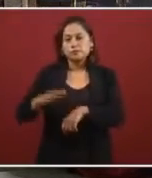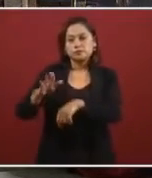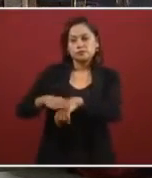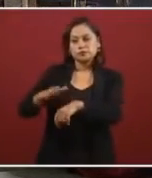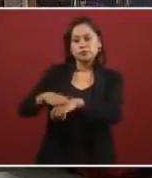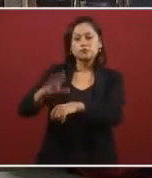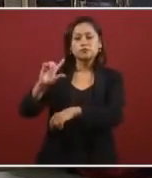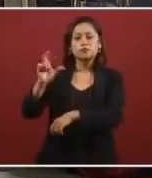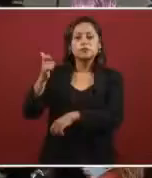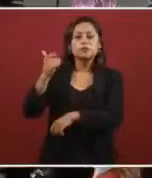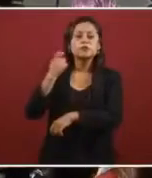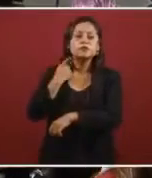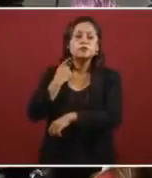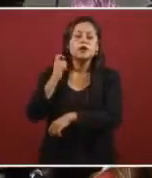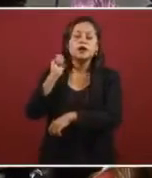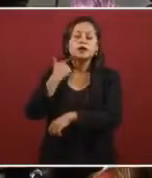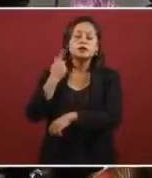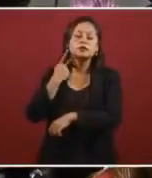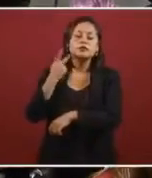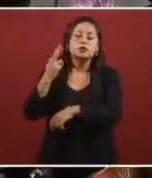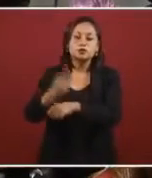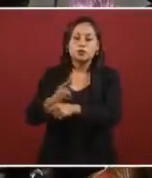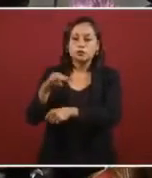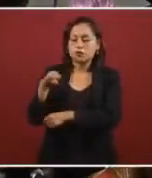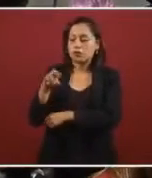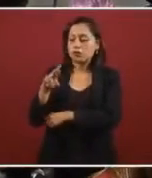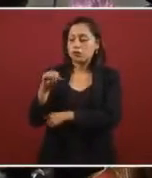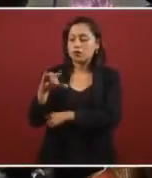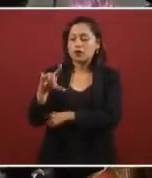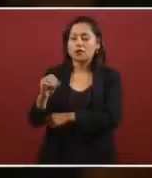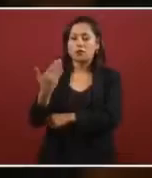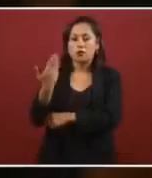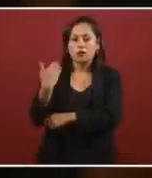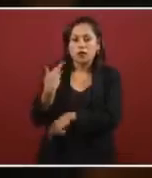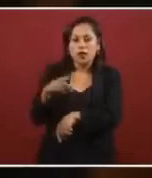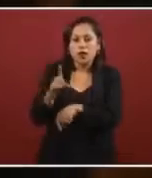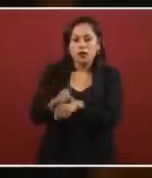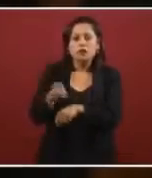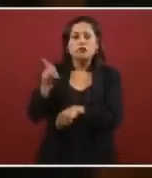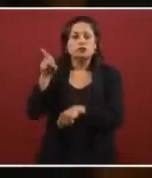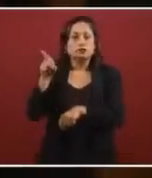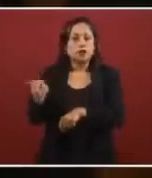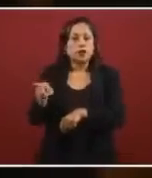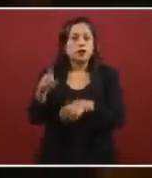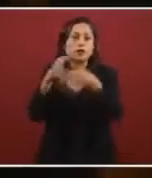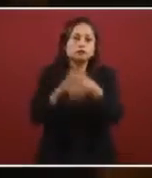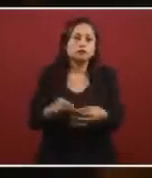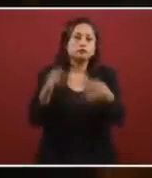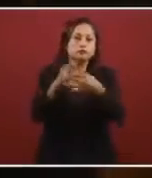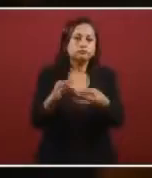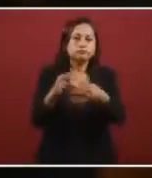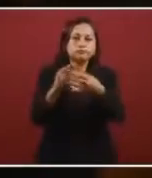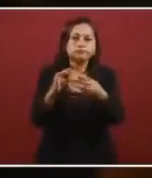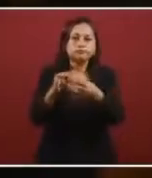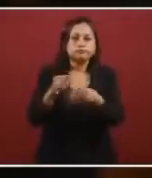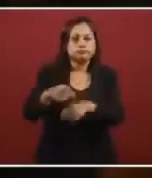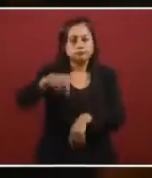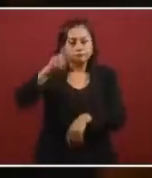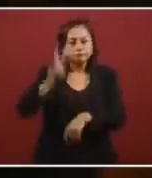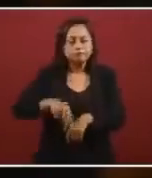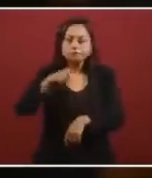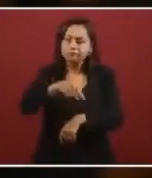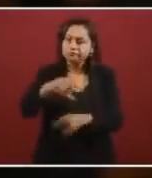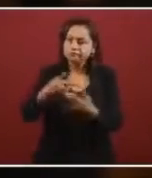if you're going to call murillo caram who has been giving that is defending the